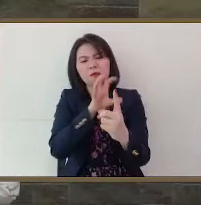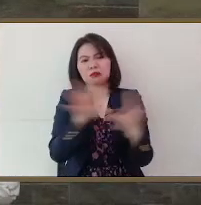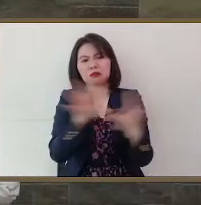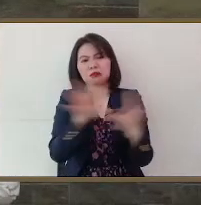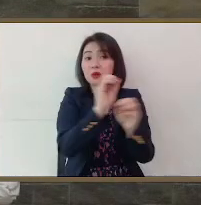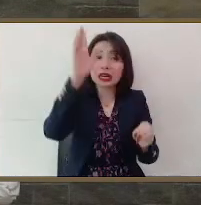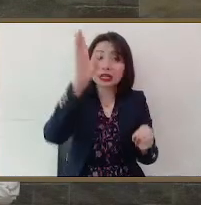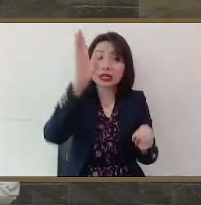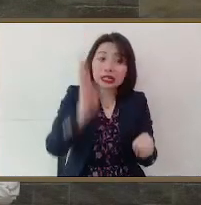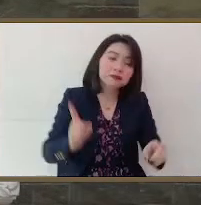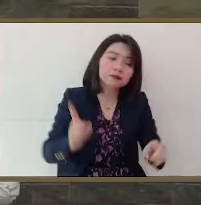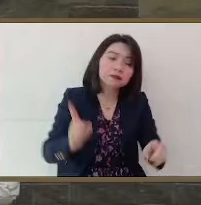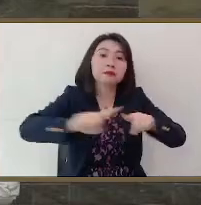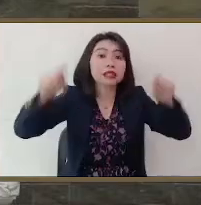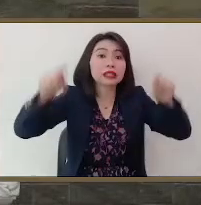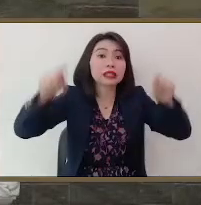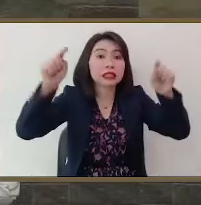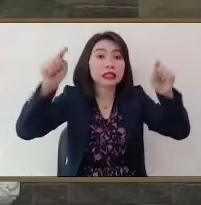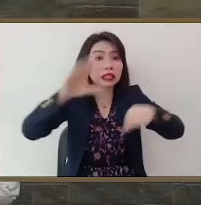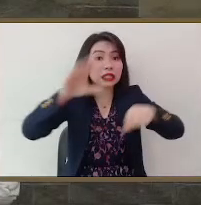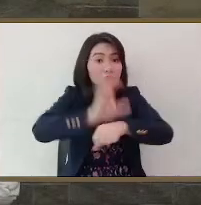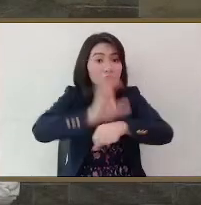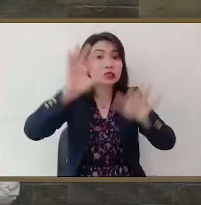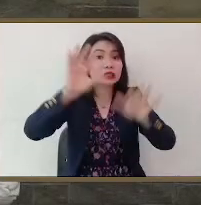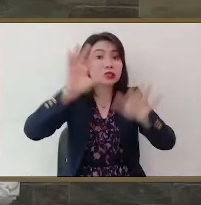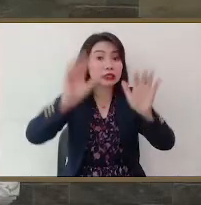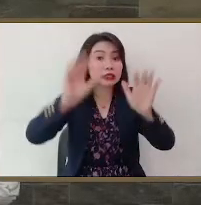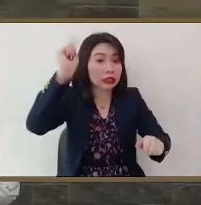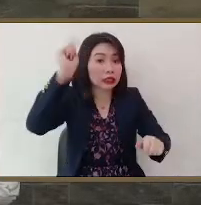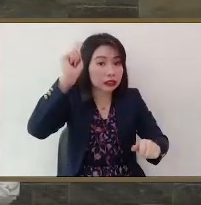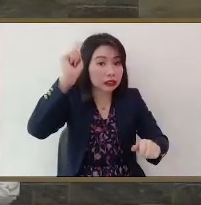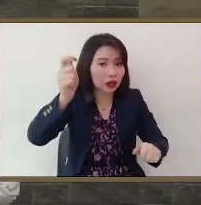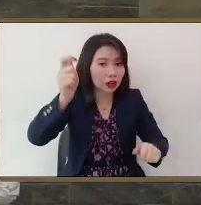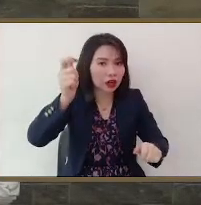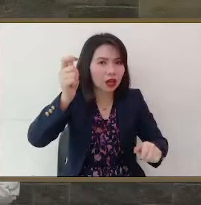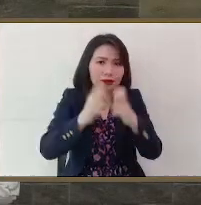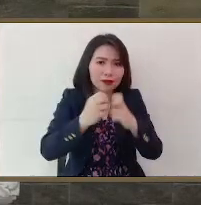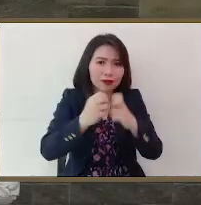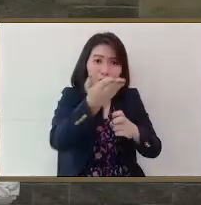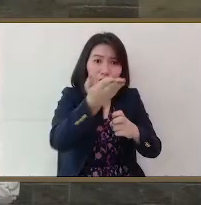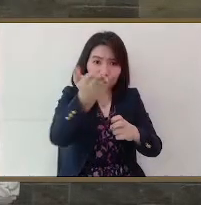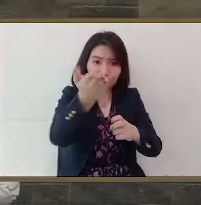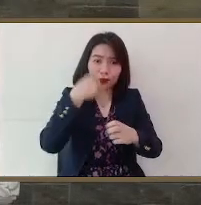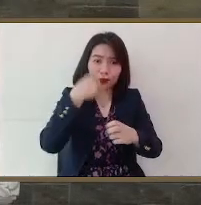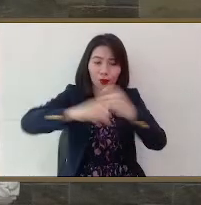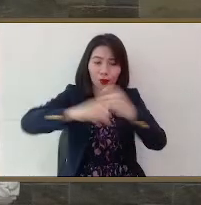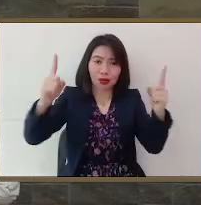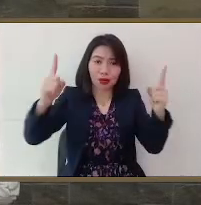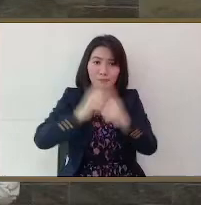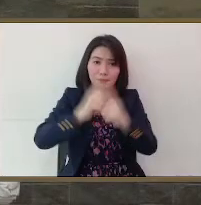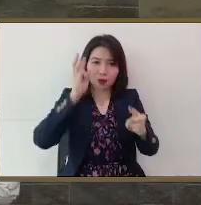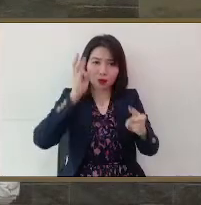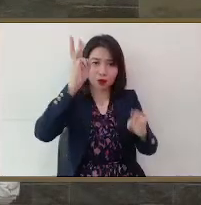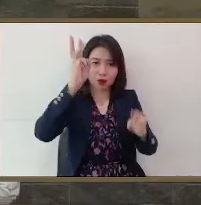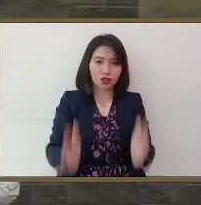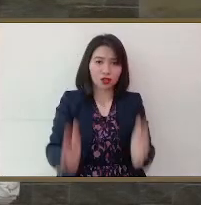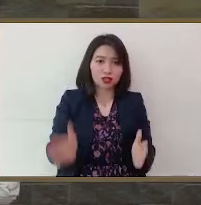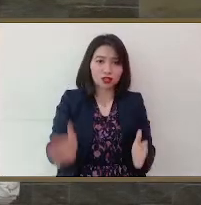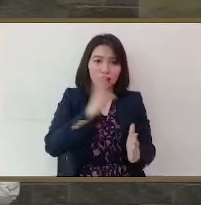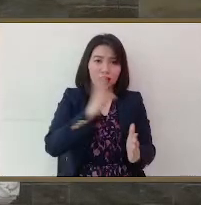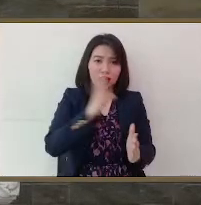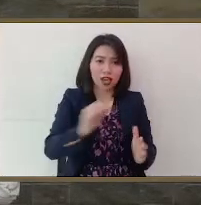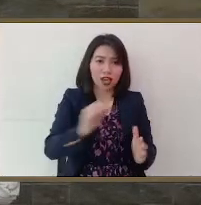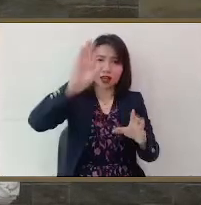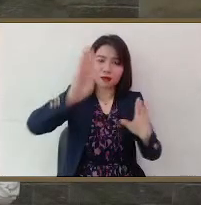naniniwala, somebody in this building this morning and even dyan po sa mga nasa Google Meet at nasa